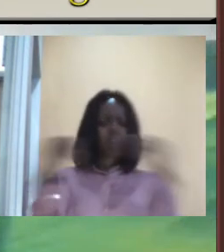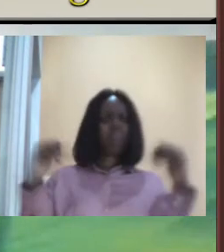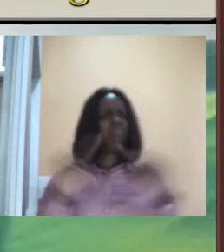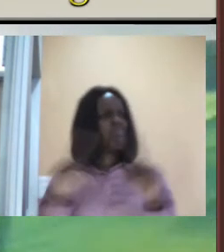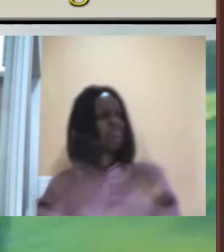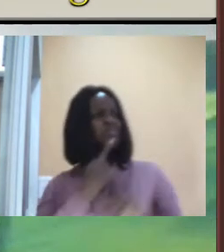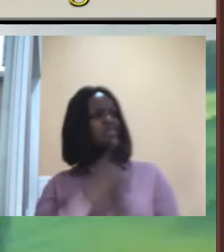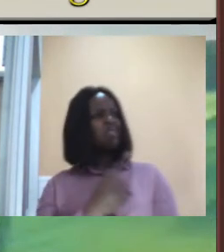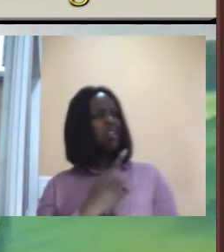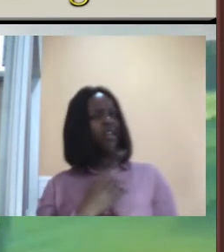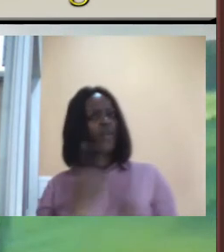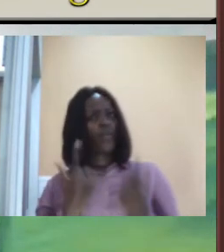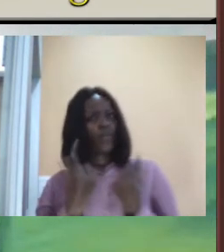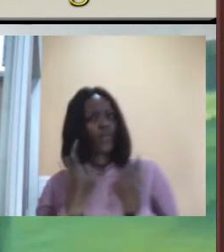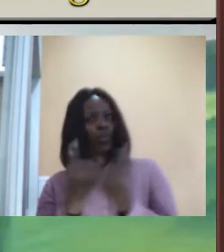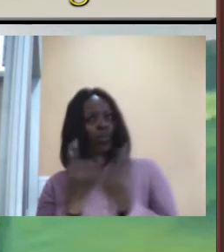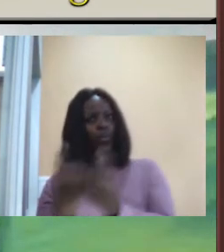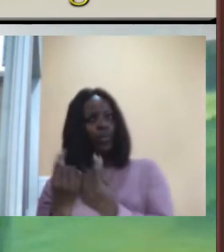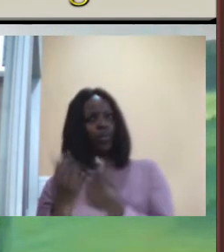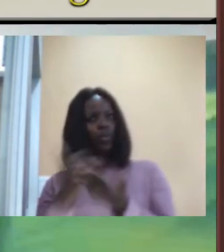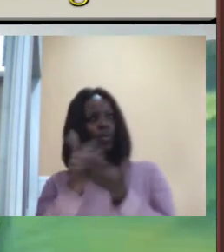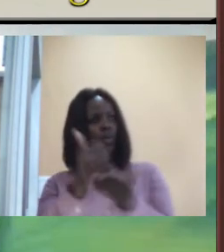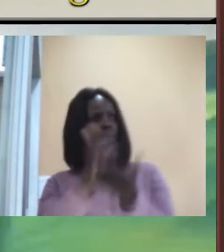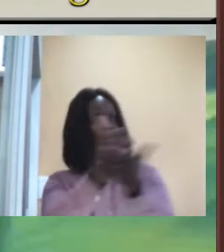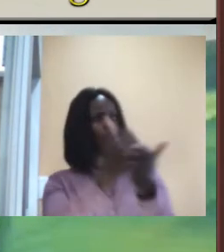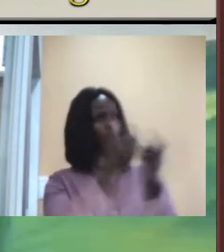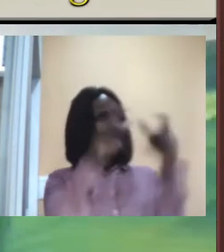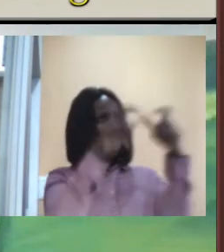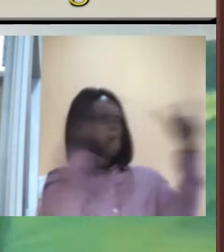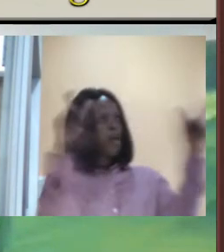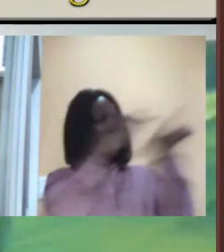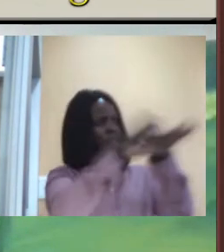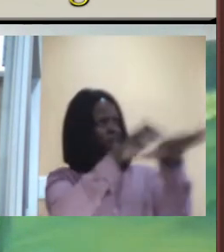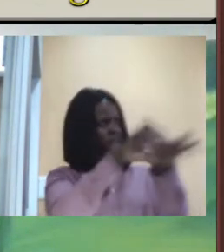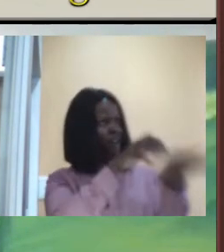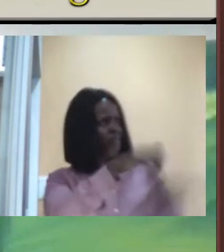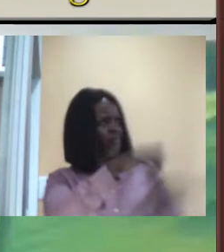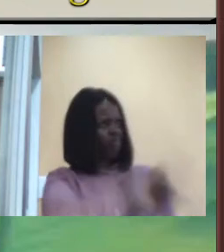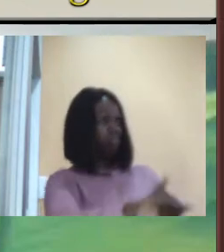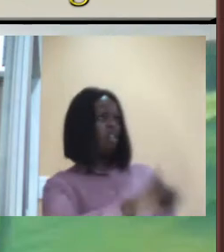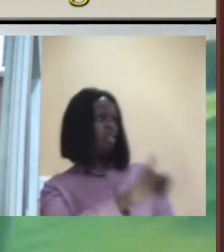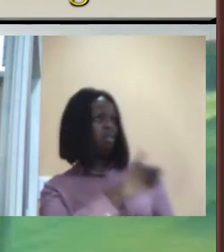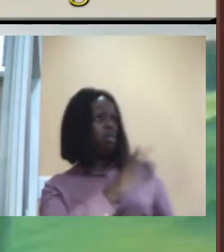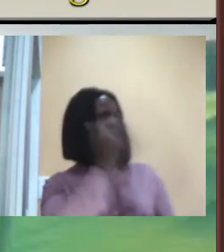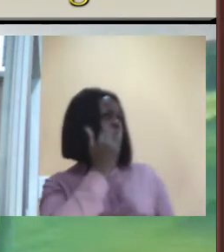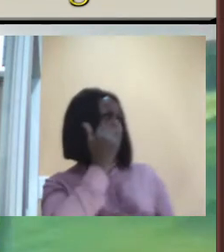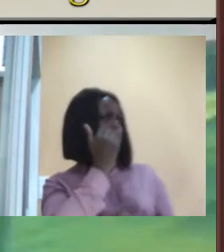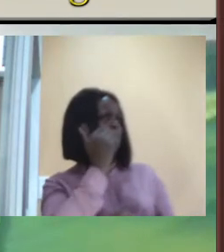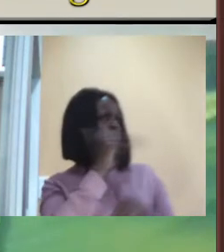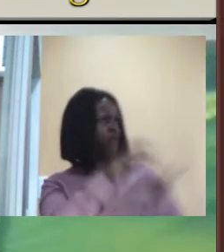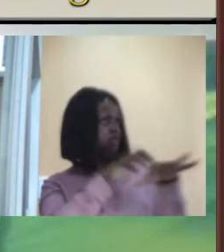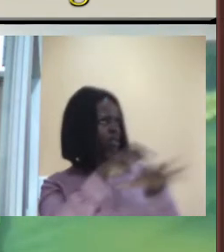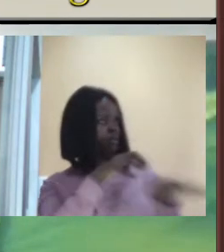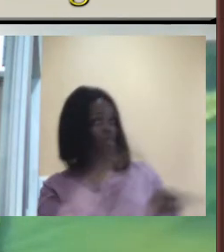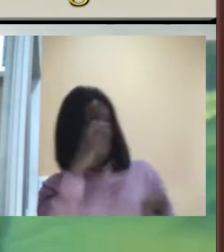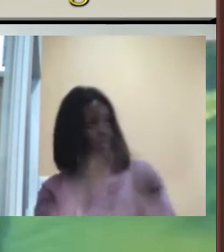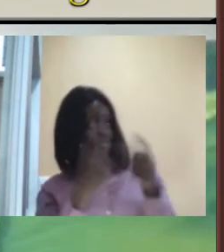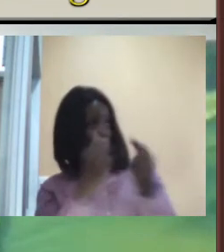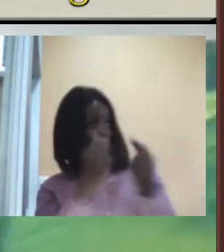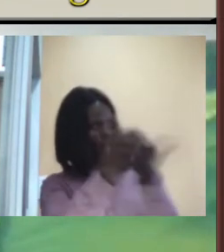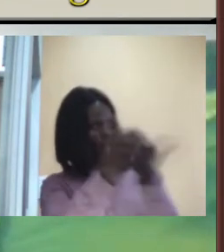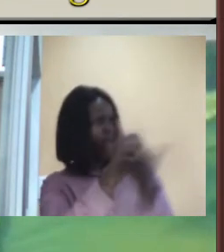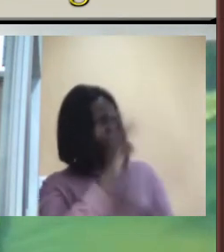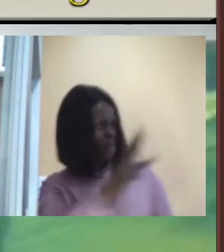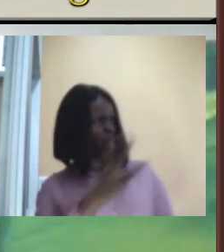said that we are not going to assist the commercial farmers and those that are well off. If there is a need for us to intervene, we'll do